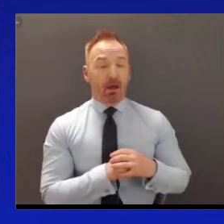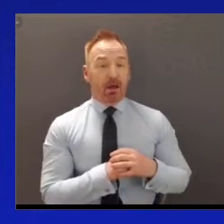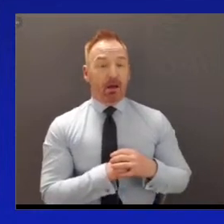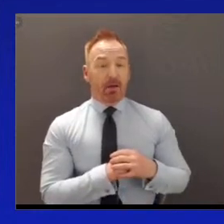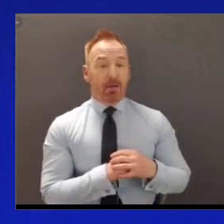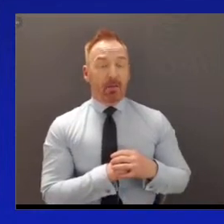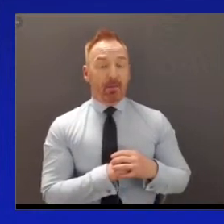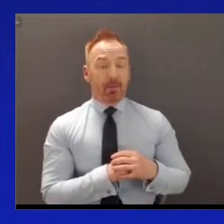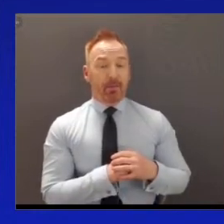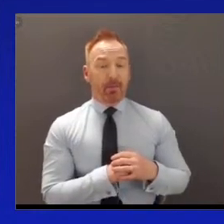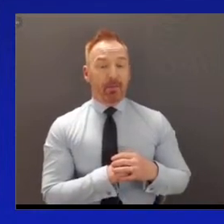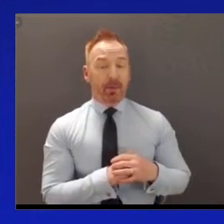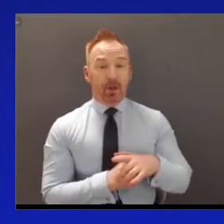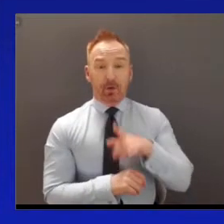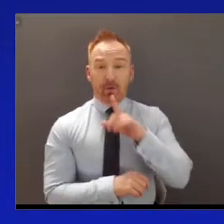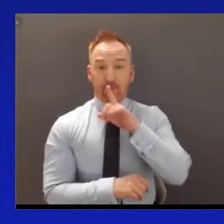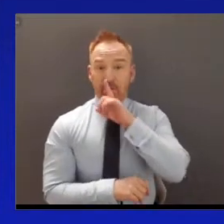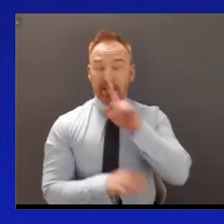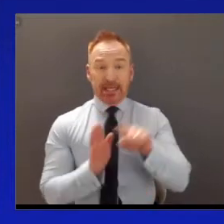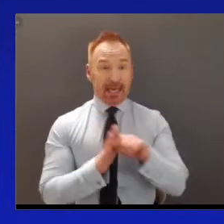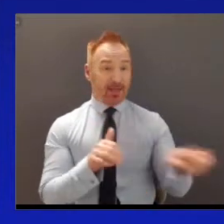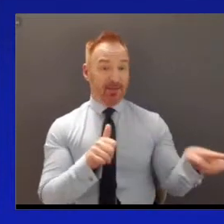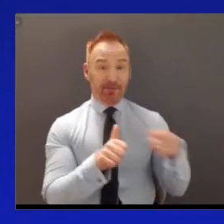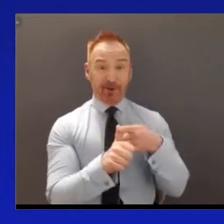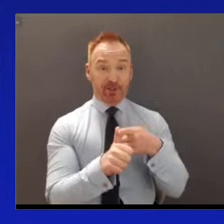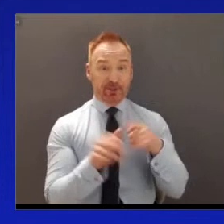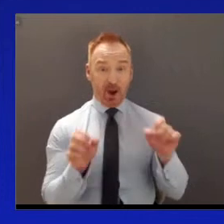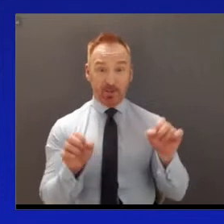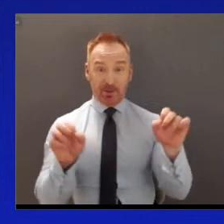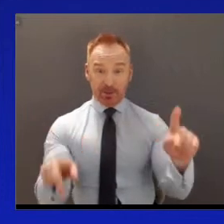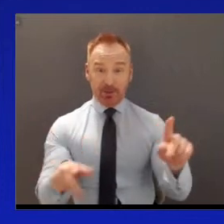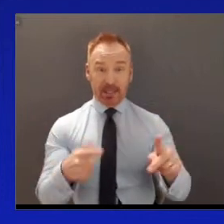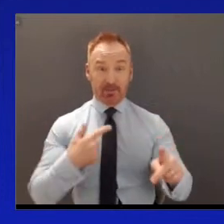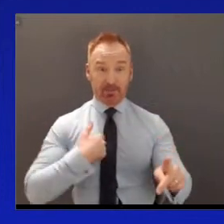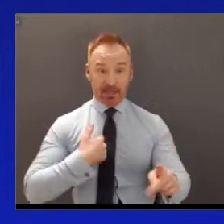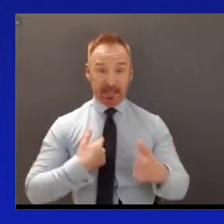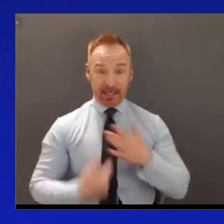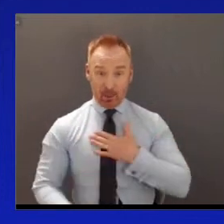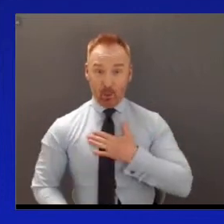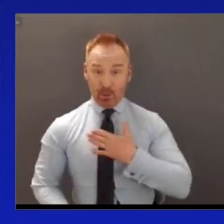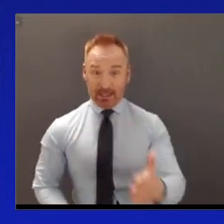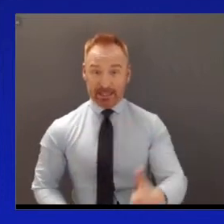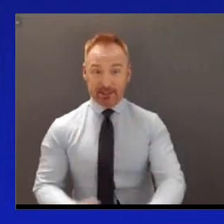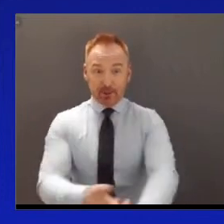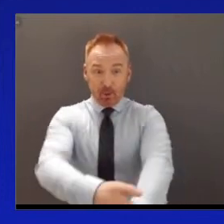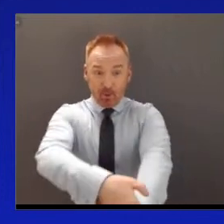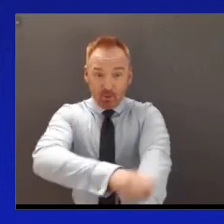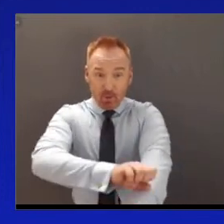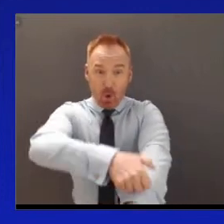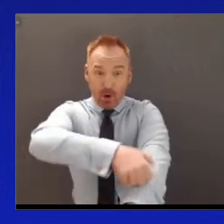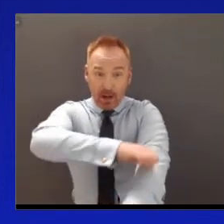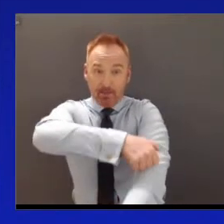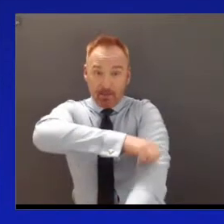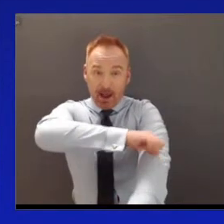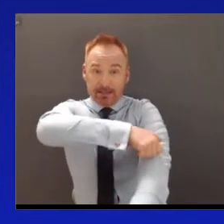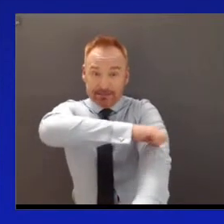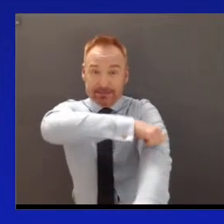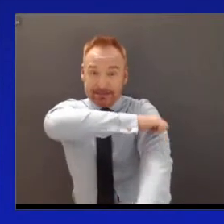I'm certainly going to roll up my sleeve at the first opportunity. And then some people, of course, are more reticent.